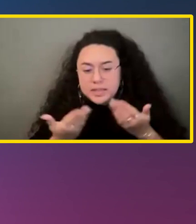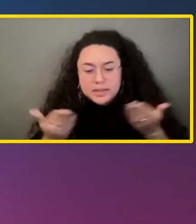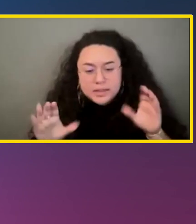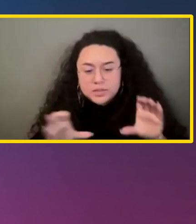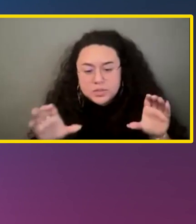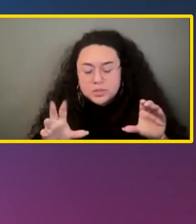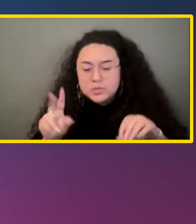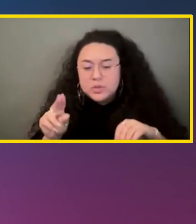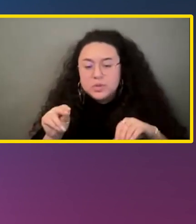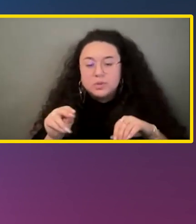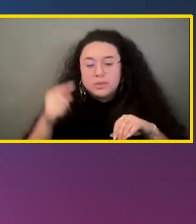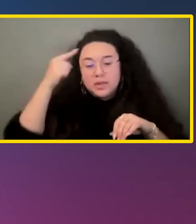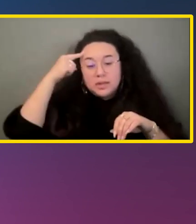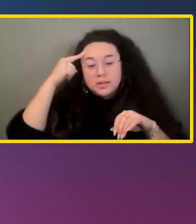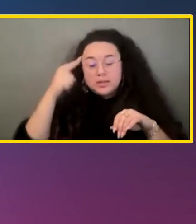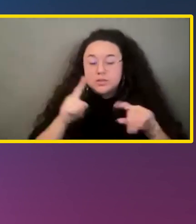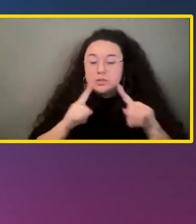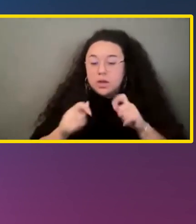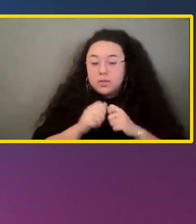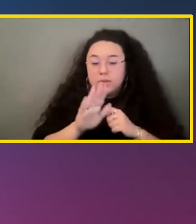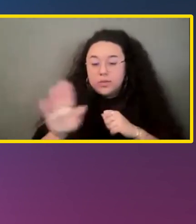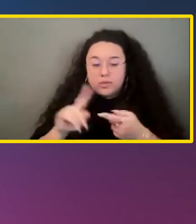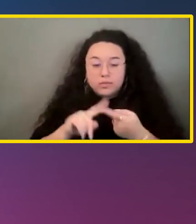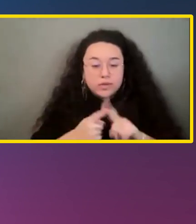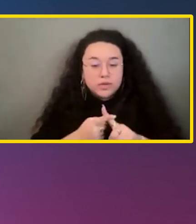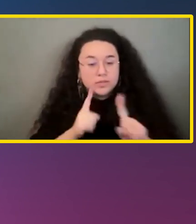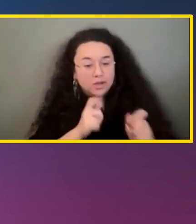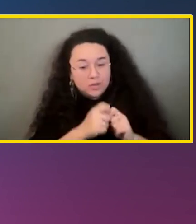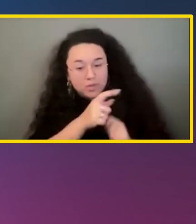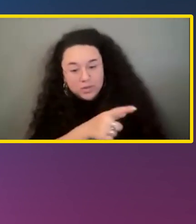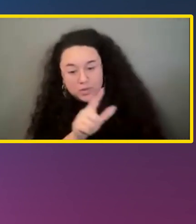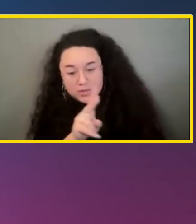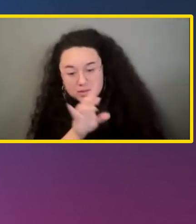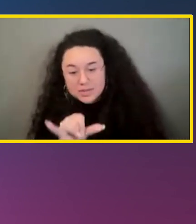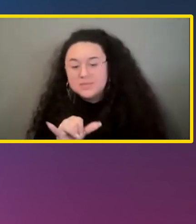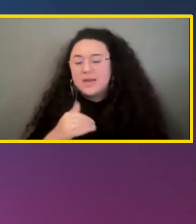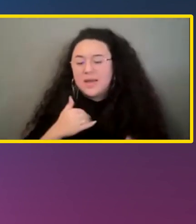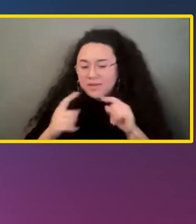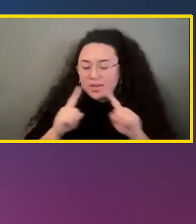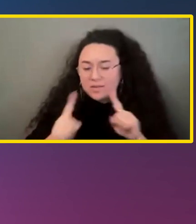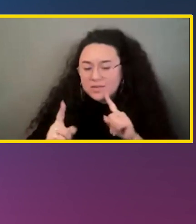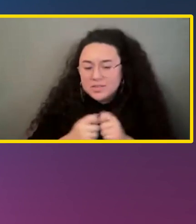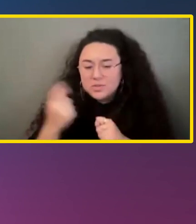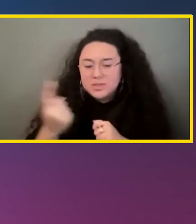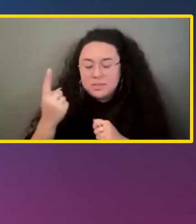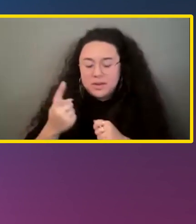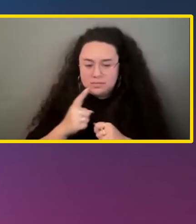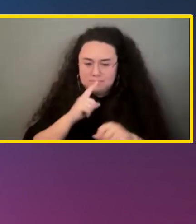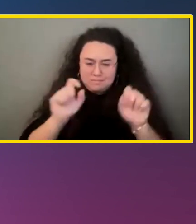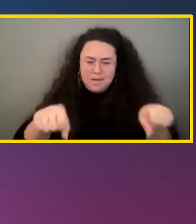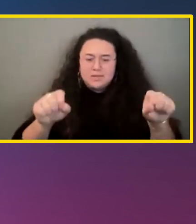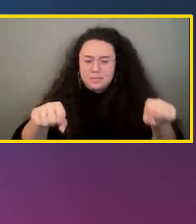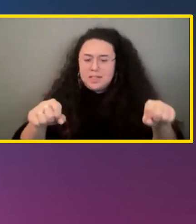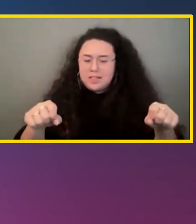do. But I think with talking with your friends, talking with you, Lindsey, really having that conversation, that it is possible.